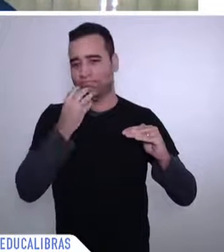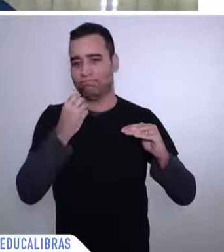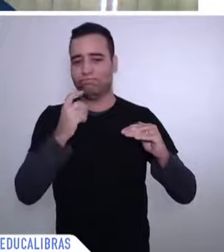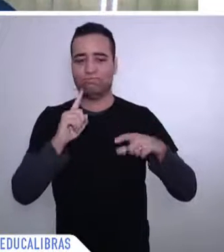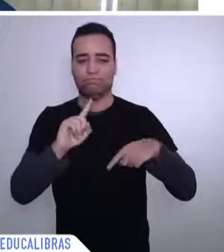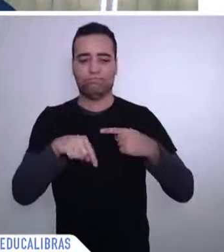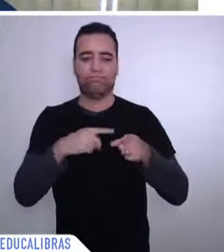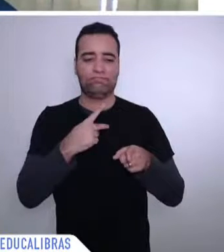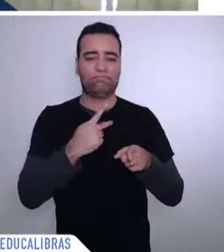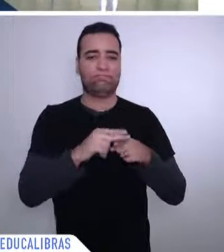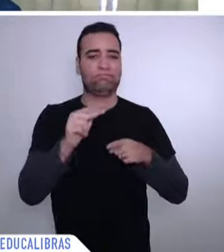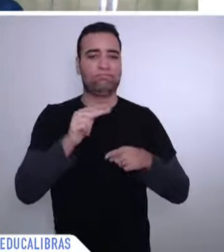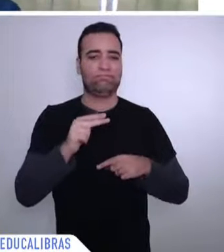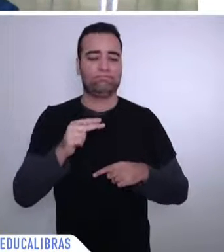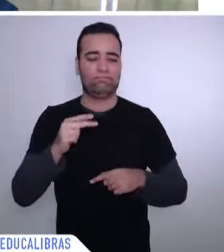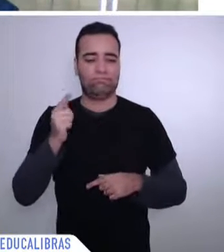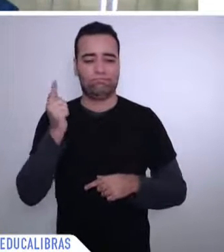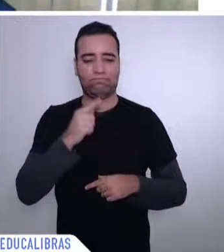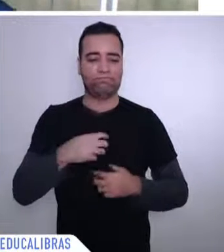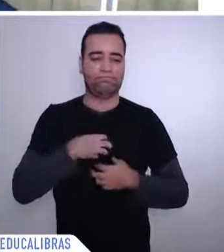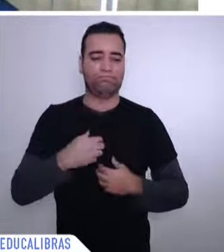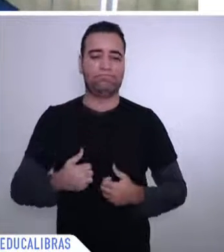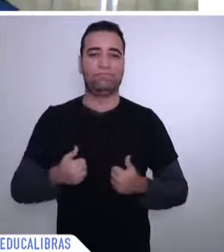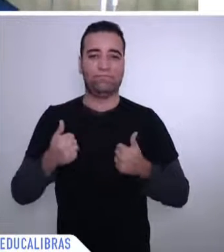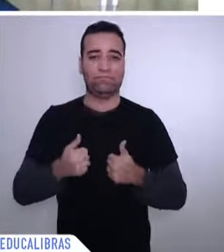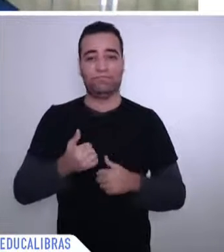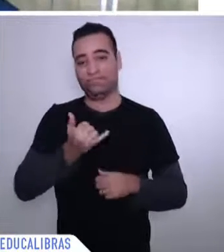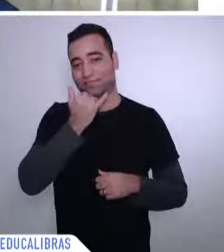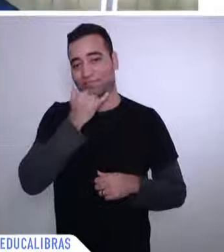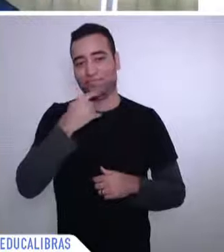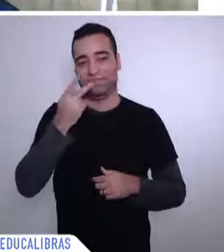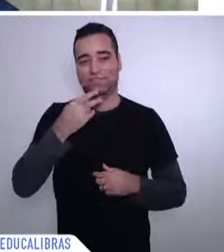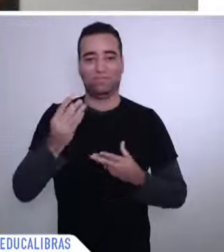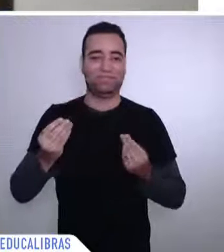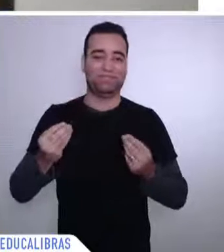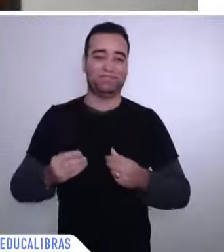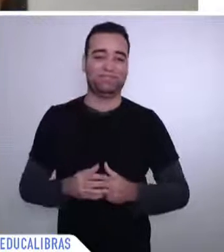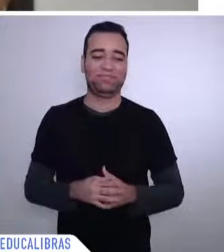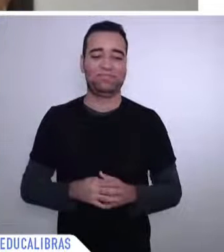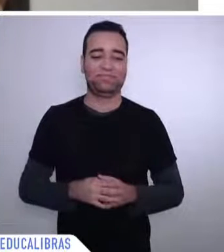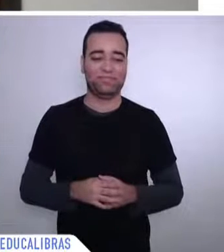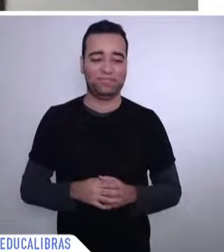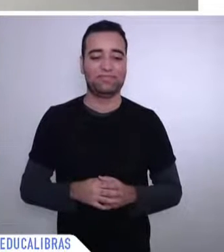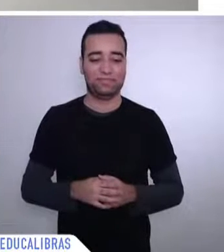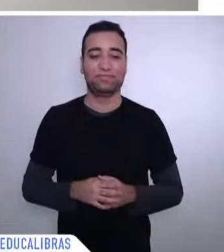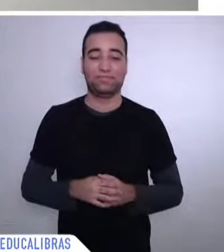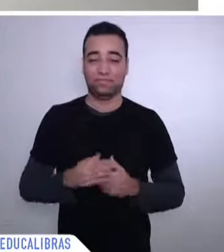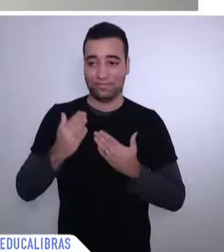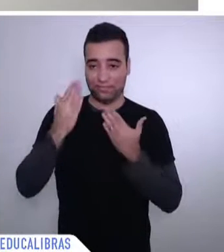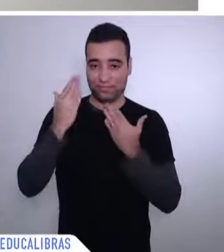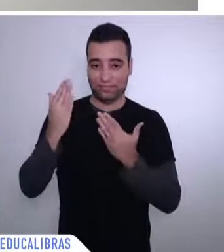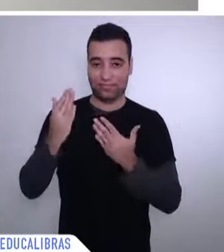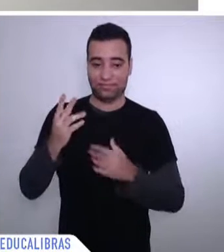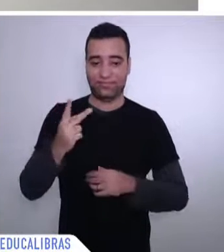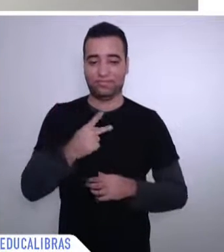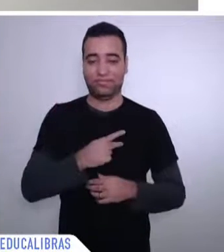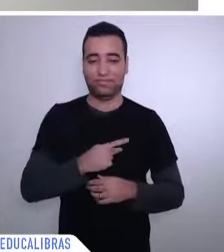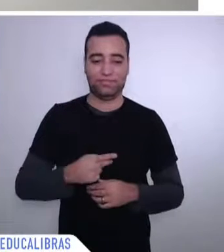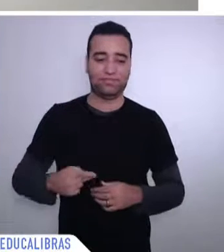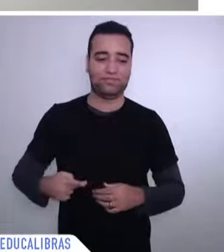we're diminished by the powerful. I apologize if I've said too much. Thank you.